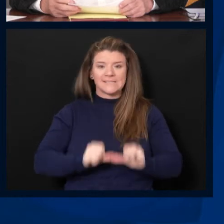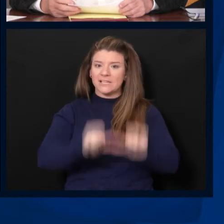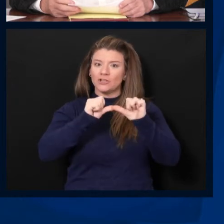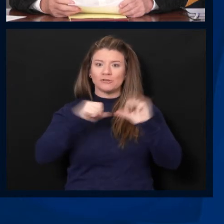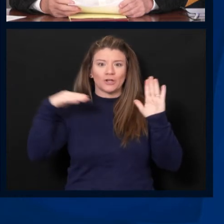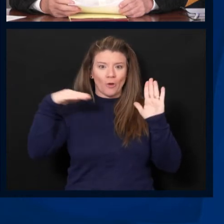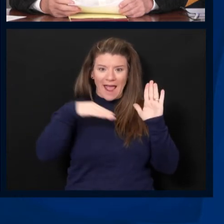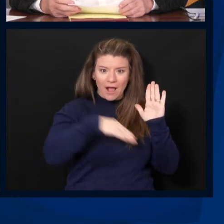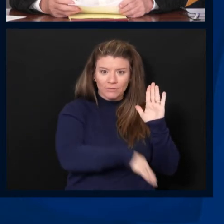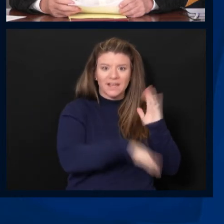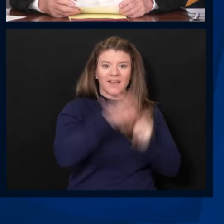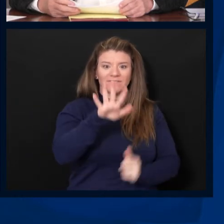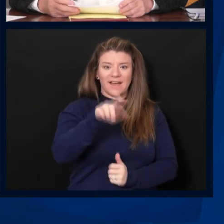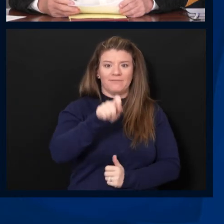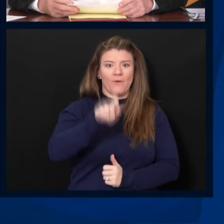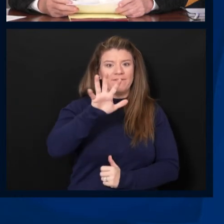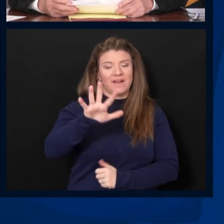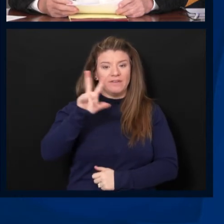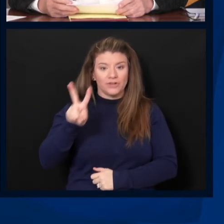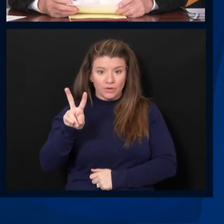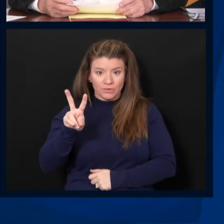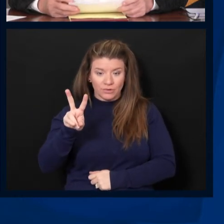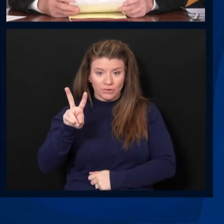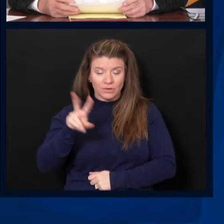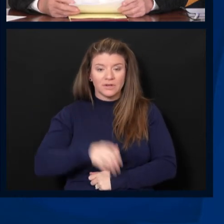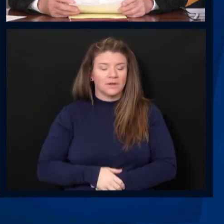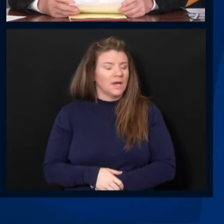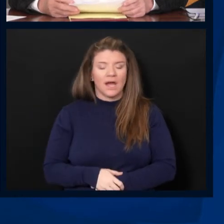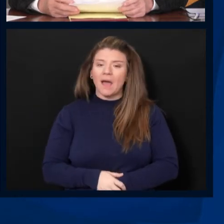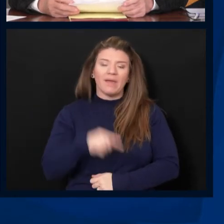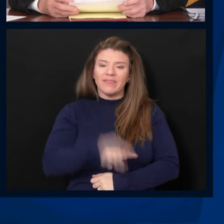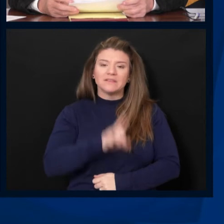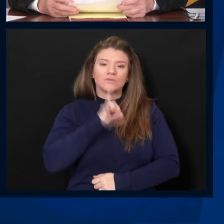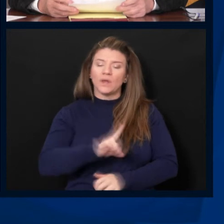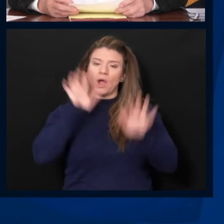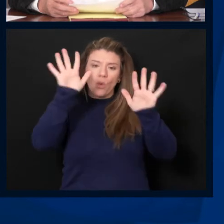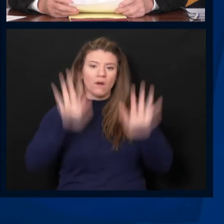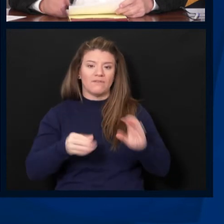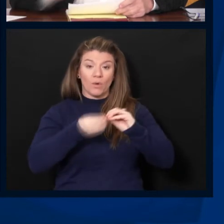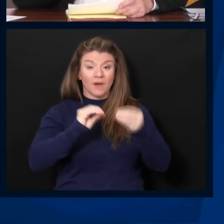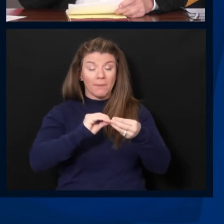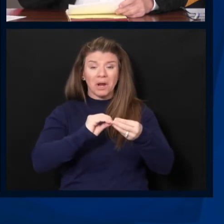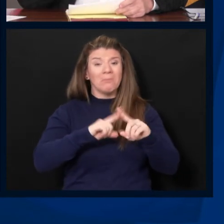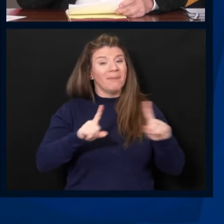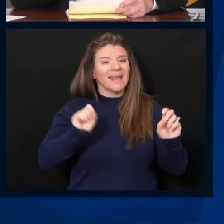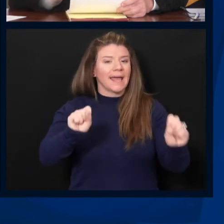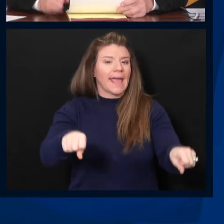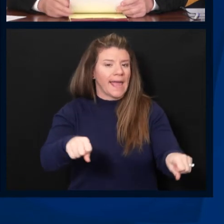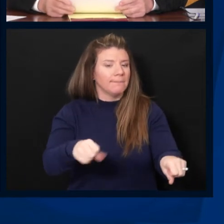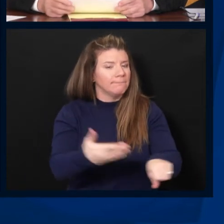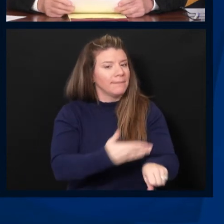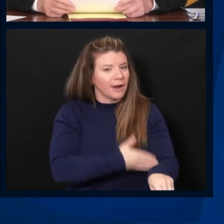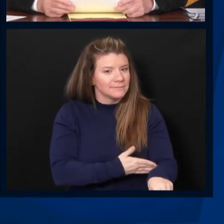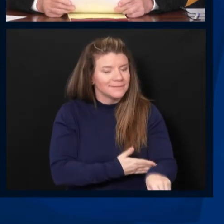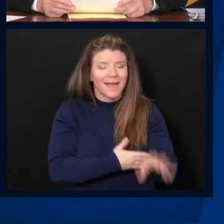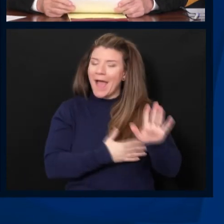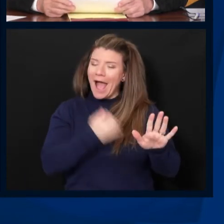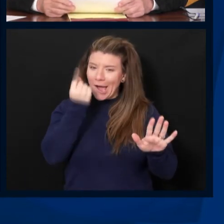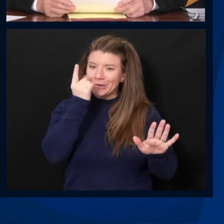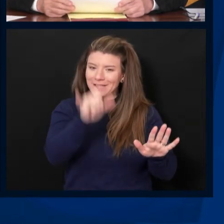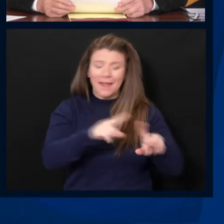at 5.52. This is a wonderful number, but it can be a whole lot better, I know, but boy, what a